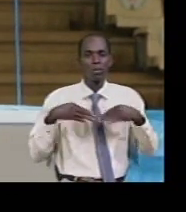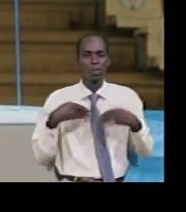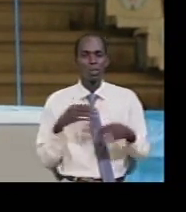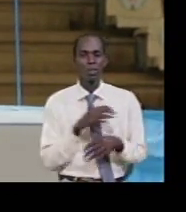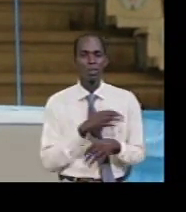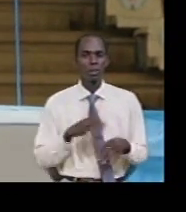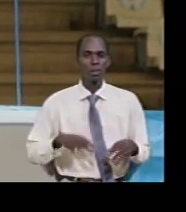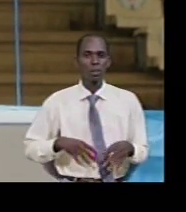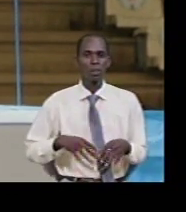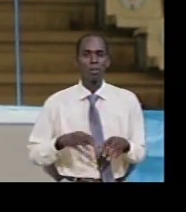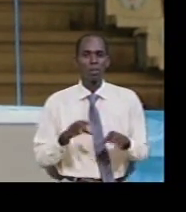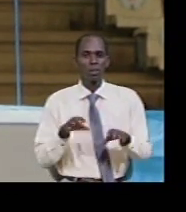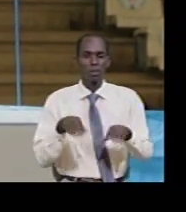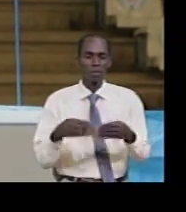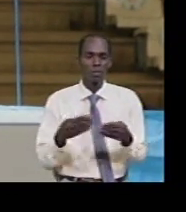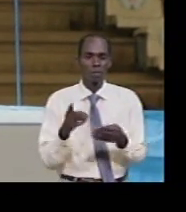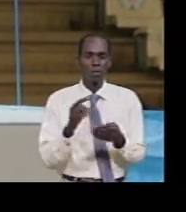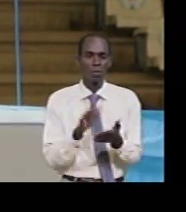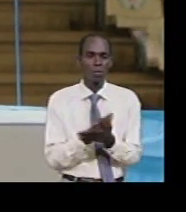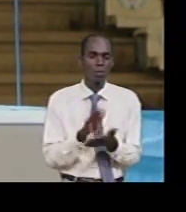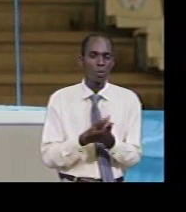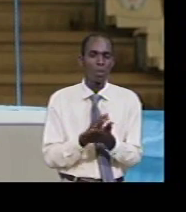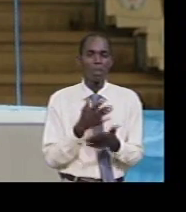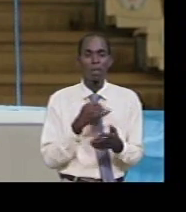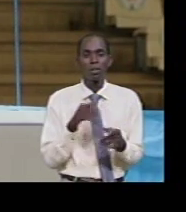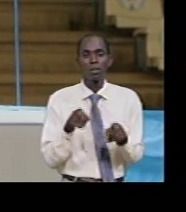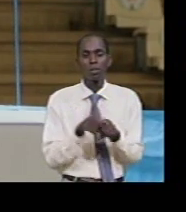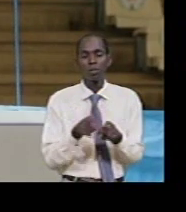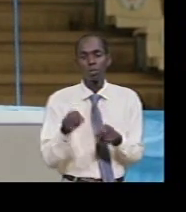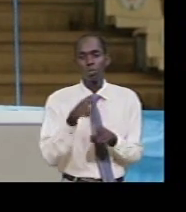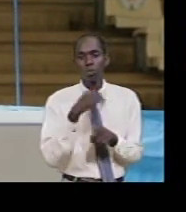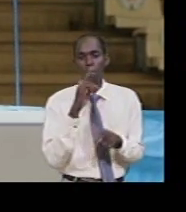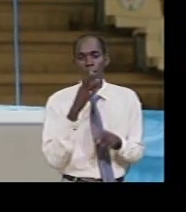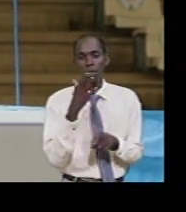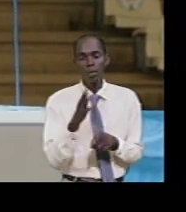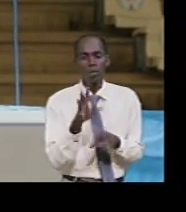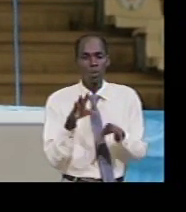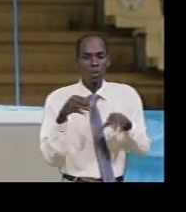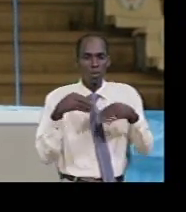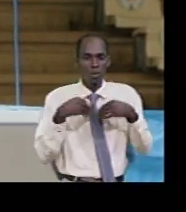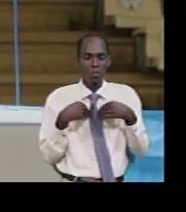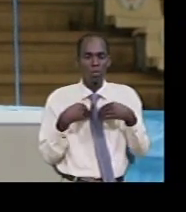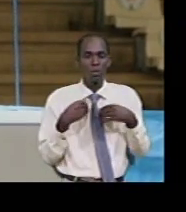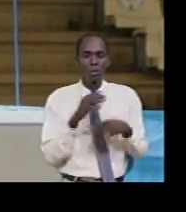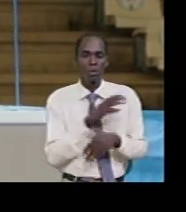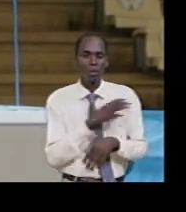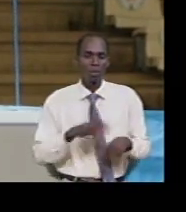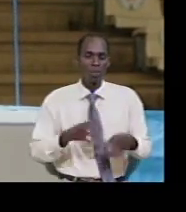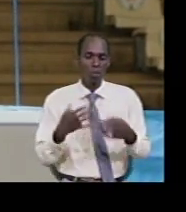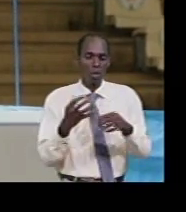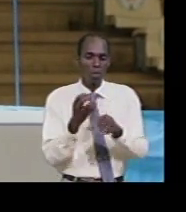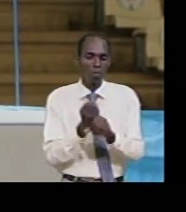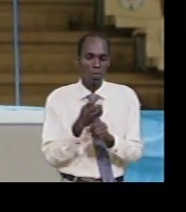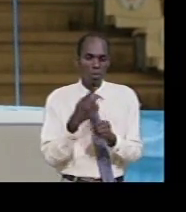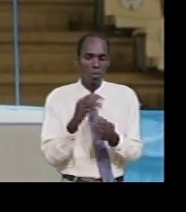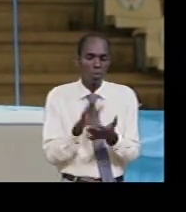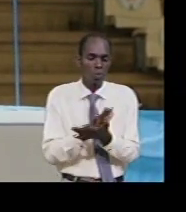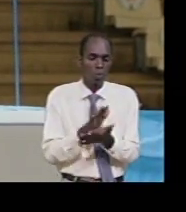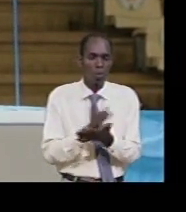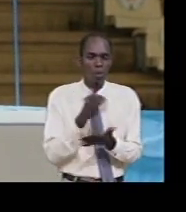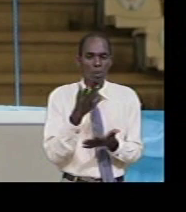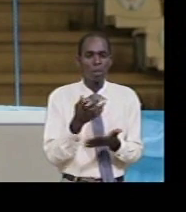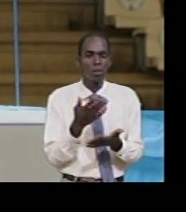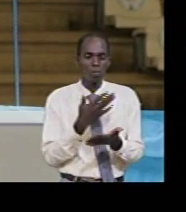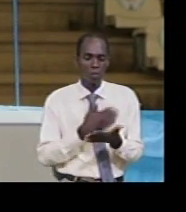of more spiritual benefit and help to you. We want to take this time to announce that we're having